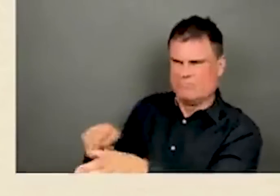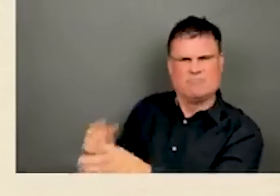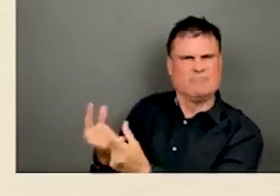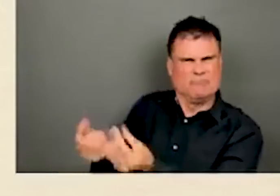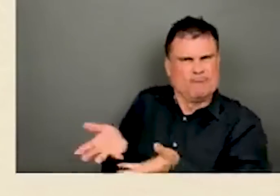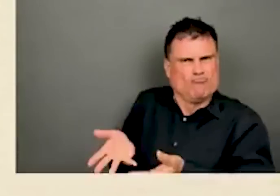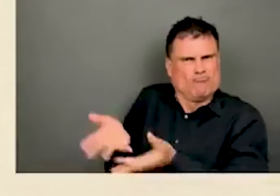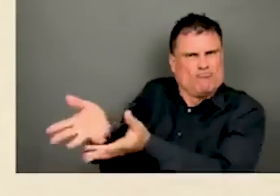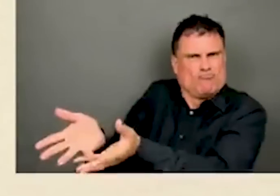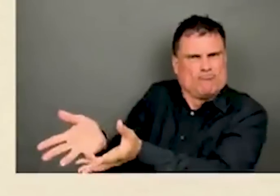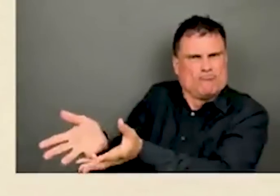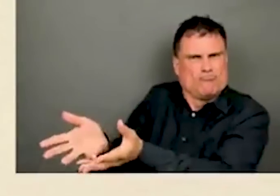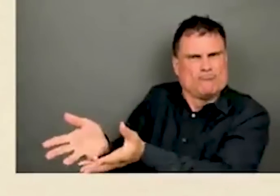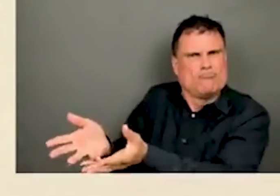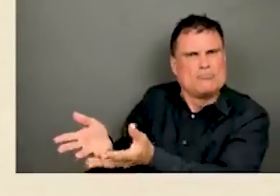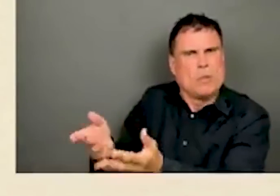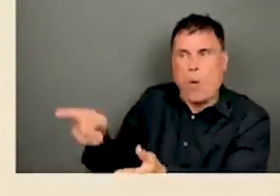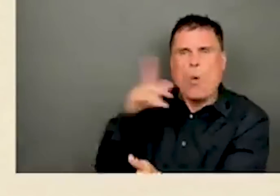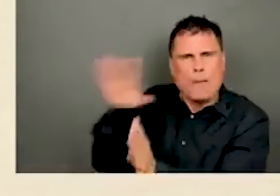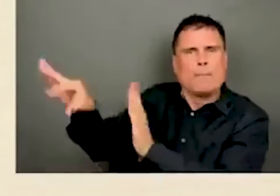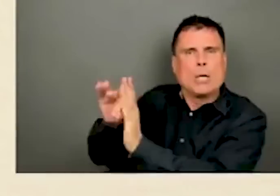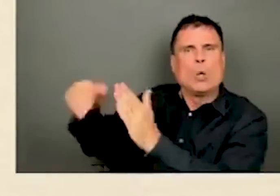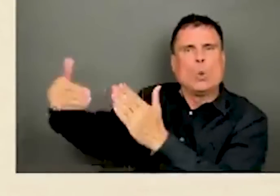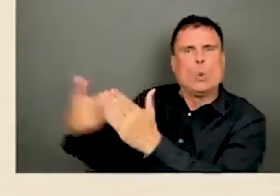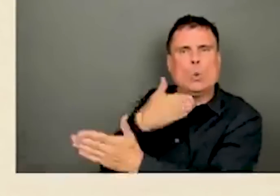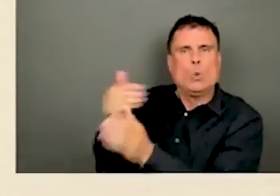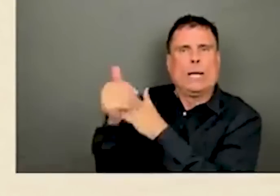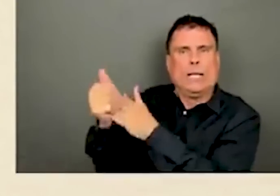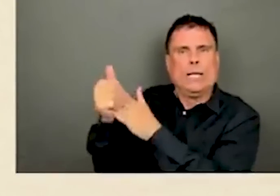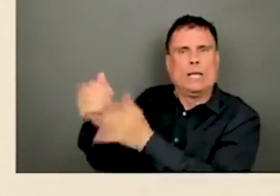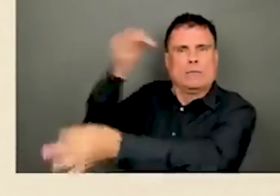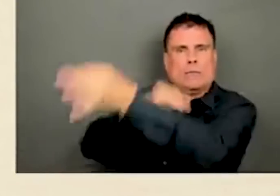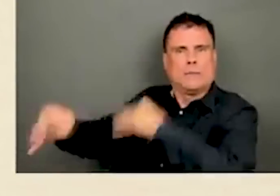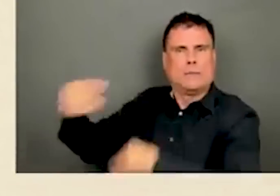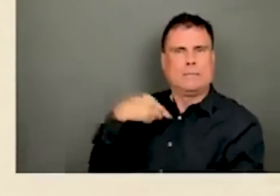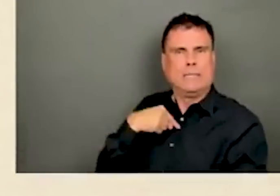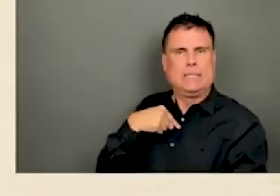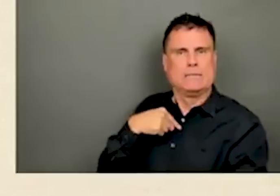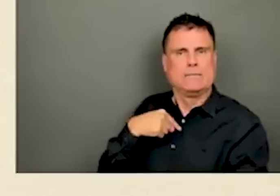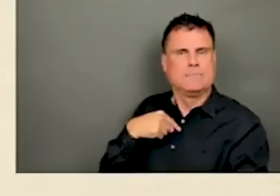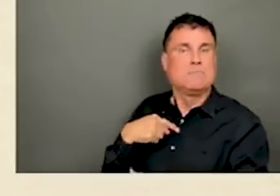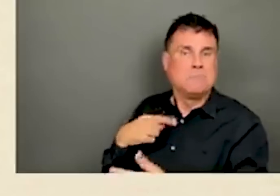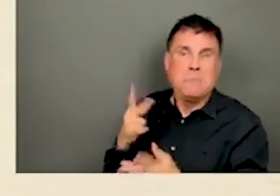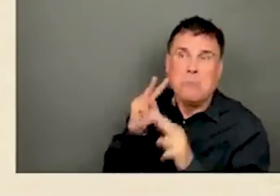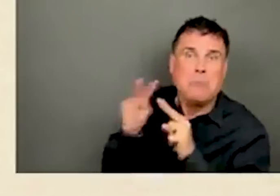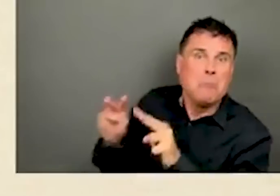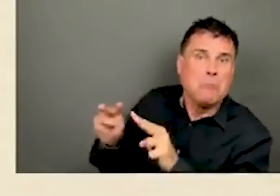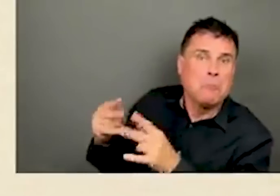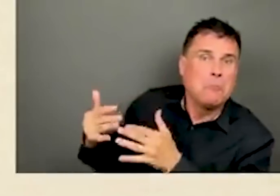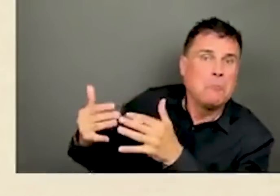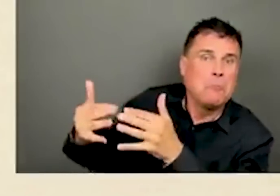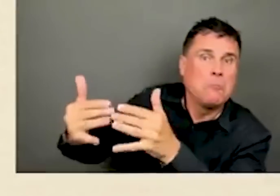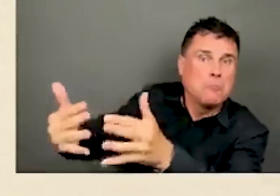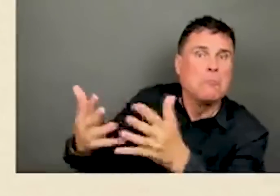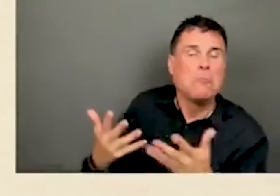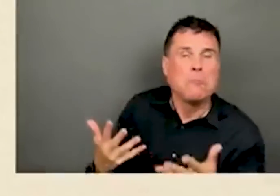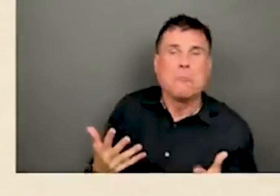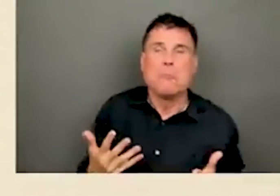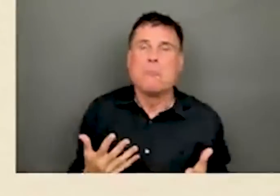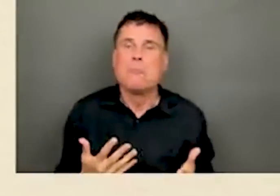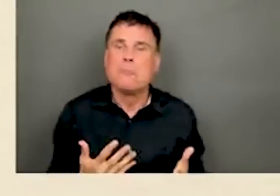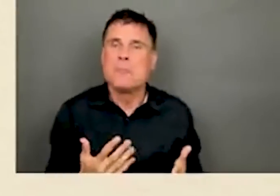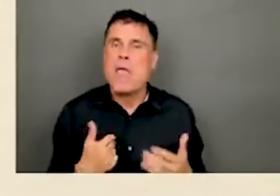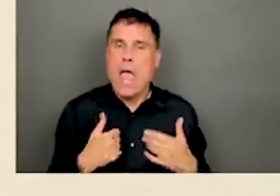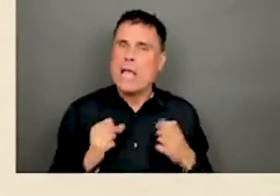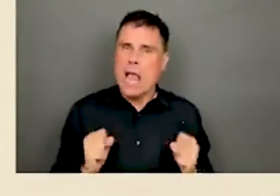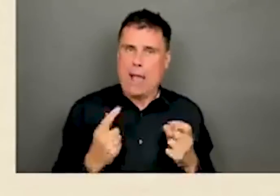and I'll continue to find other ways to make a difference. I've got some time left in me. I'm feeling good enough to keep contributing.